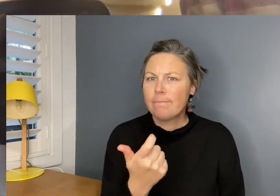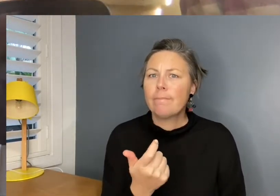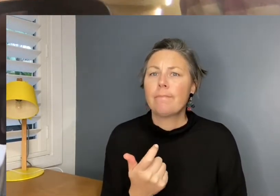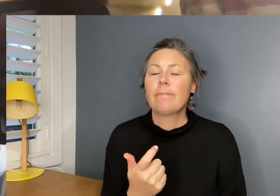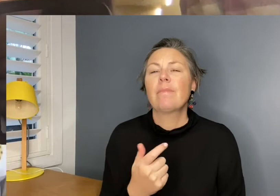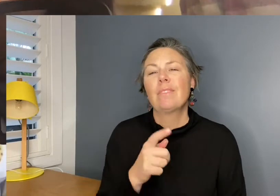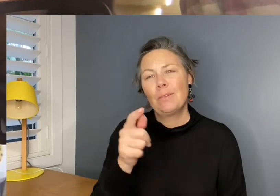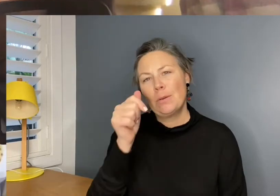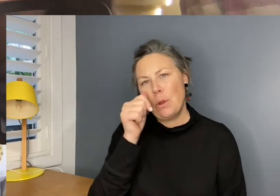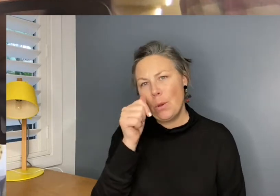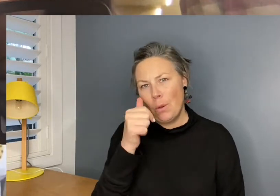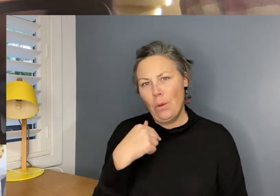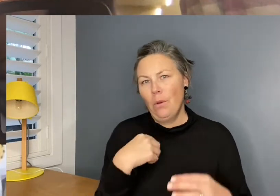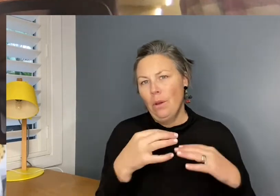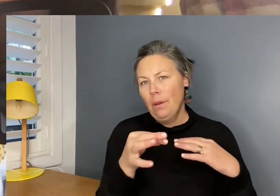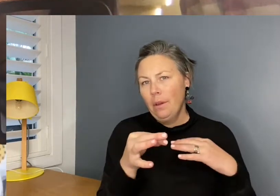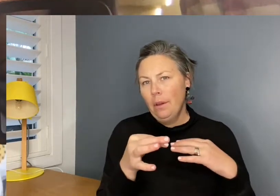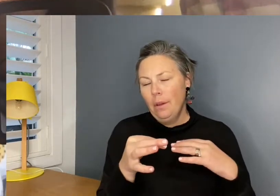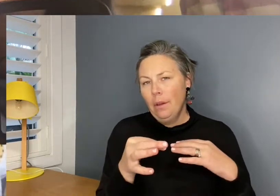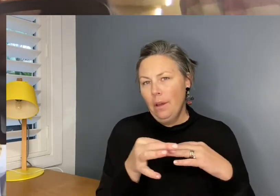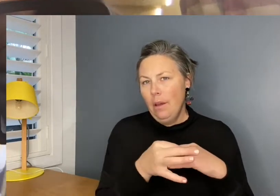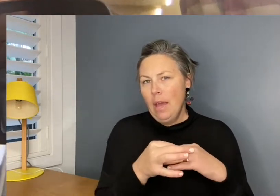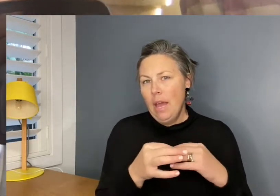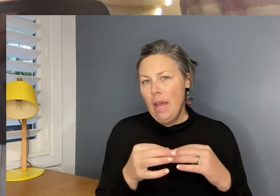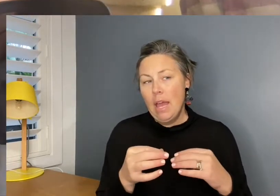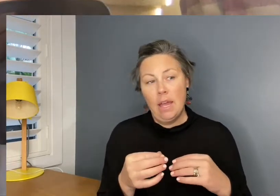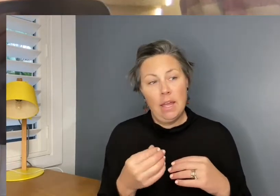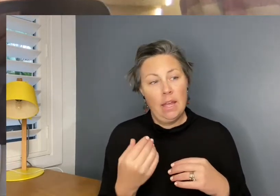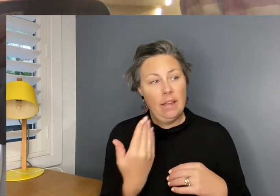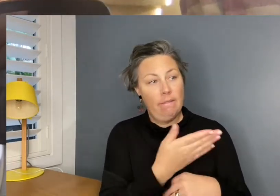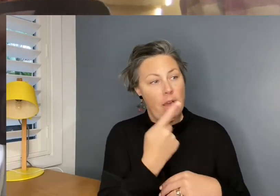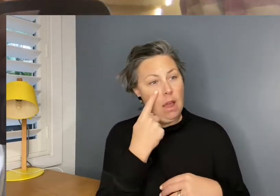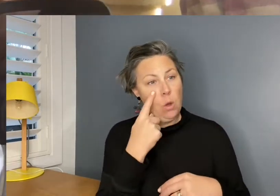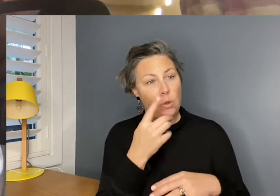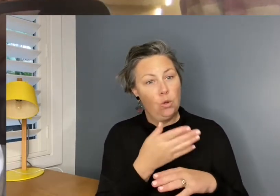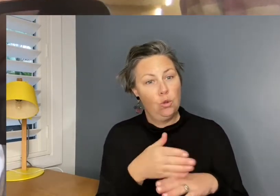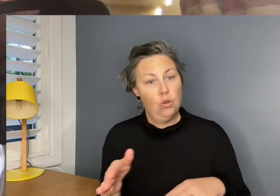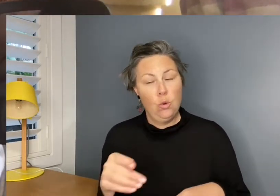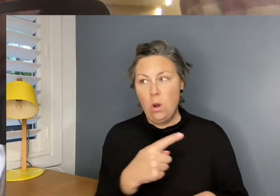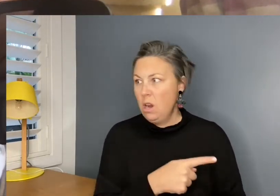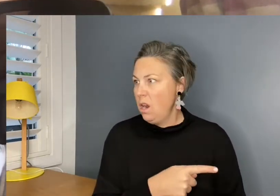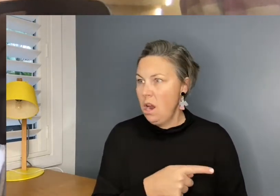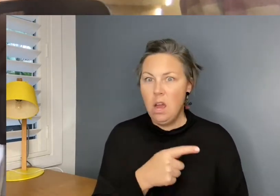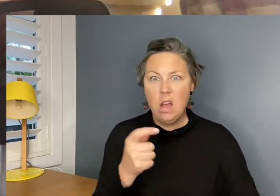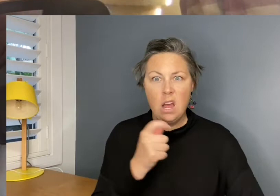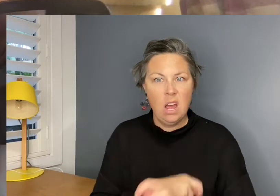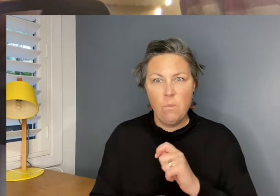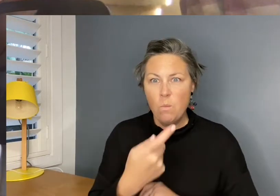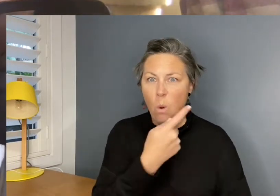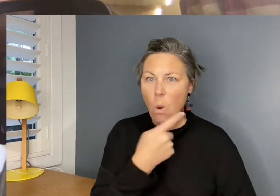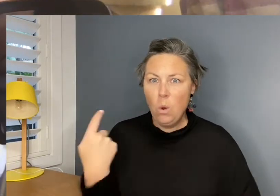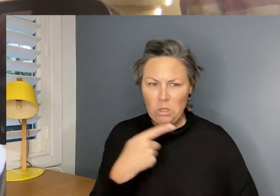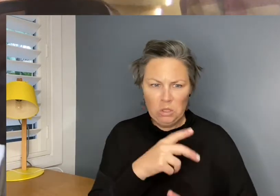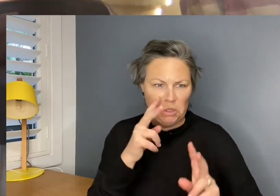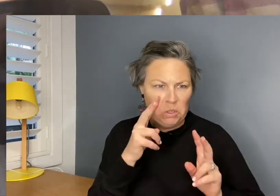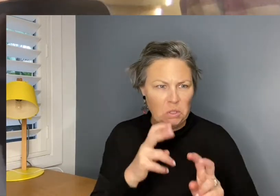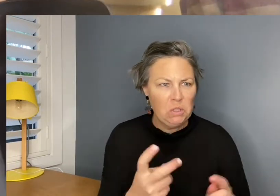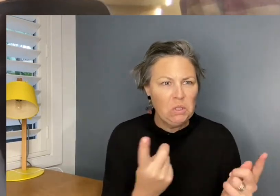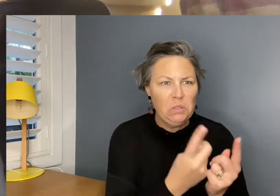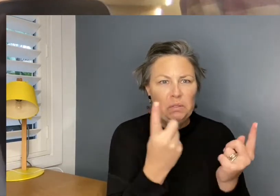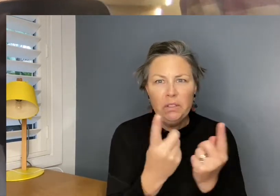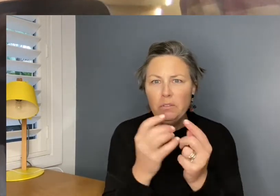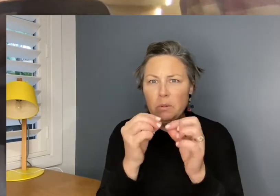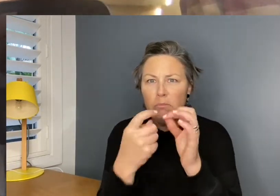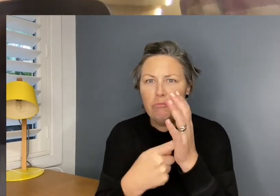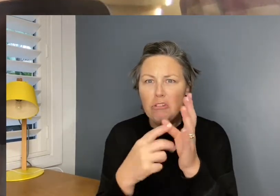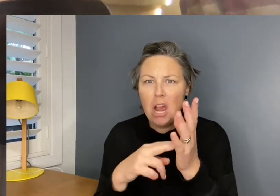you know what Aiden's like? If you give him something new, you give him an inch and he runs a mile. He's been researching. He's got all these good brandies. He's